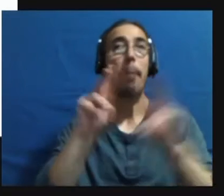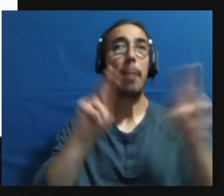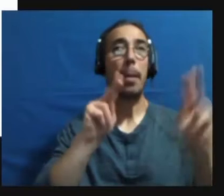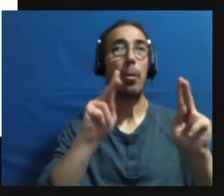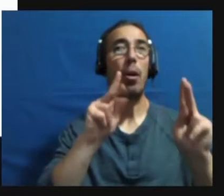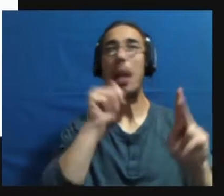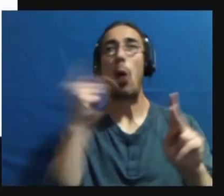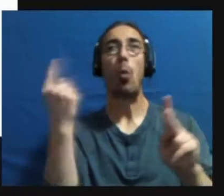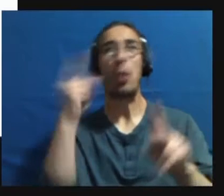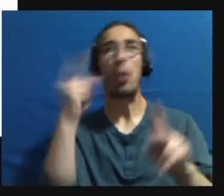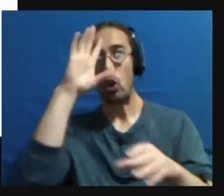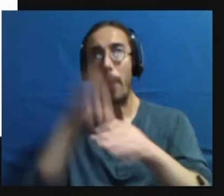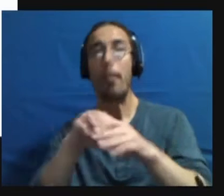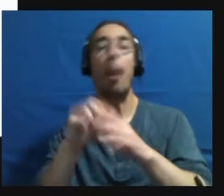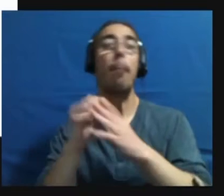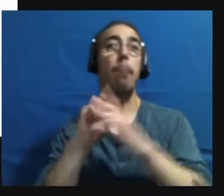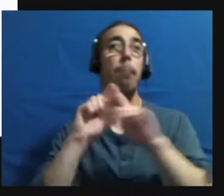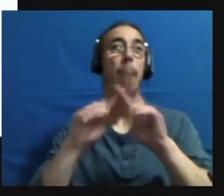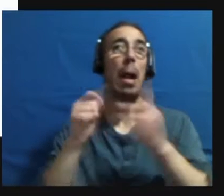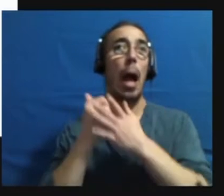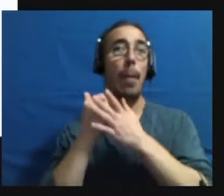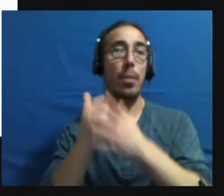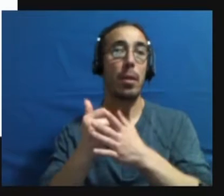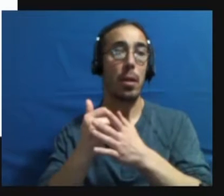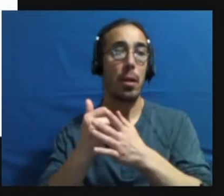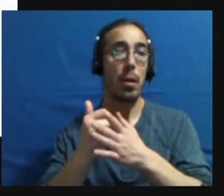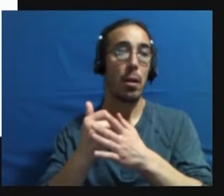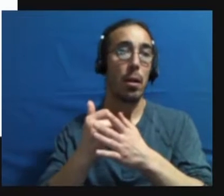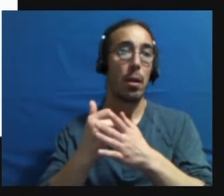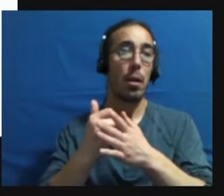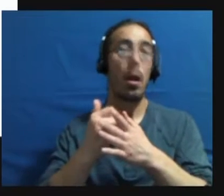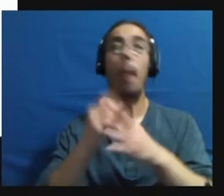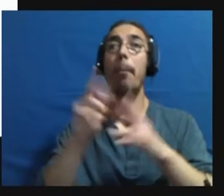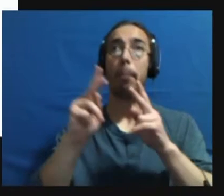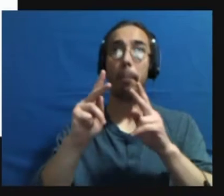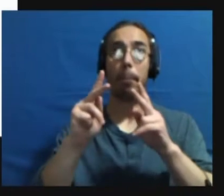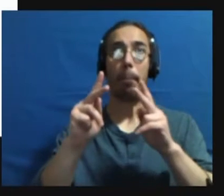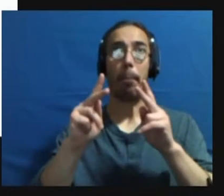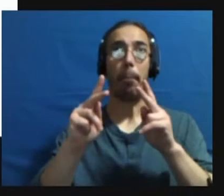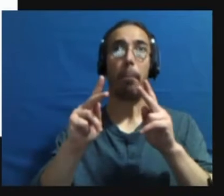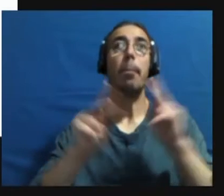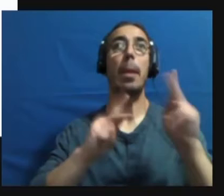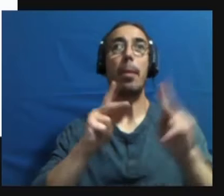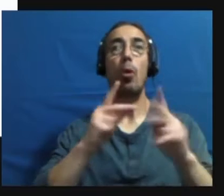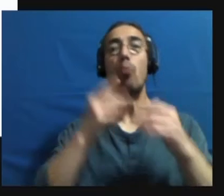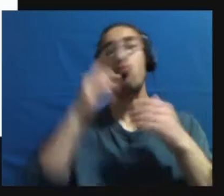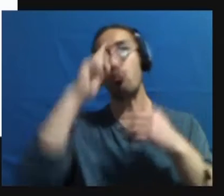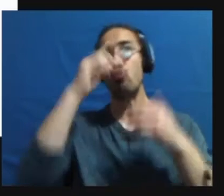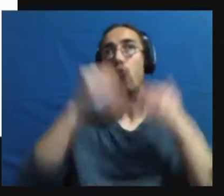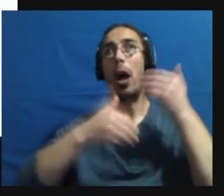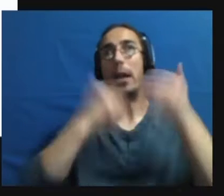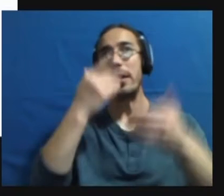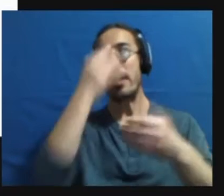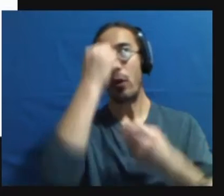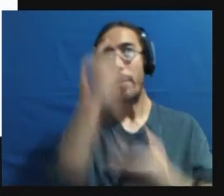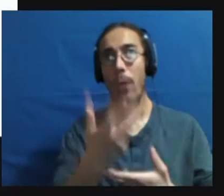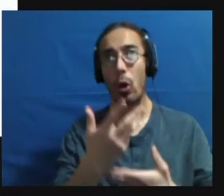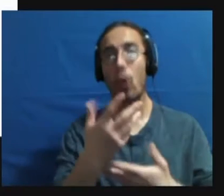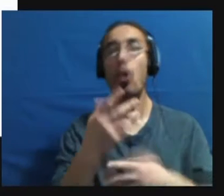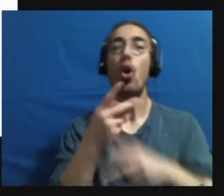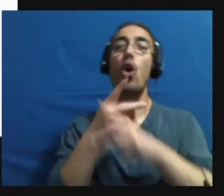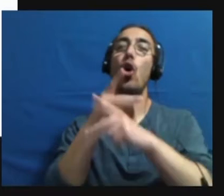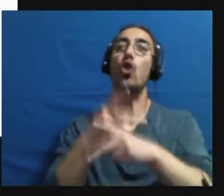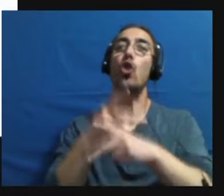but in the framework of today's workshop, it helps autistics to process information, cope with sensory